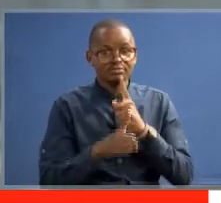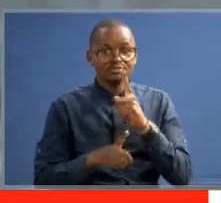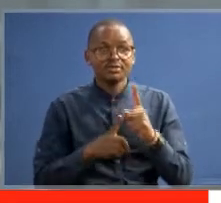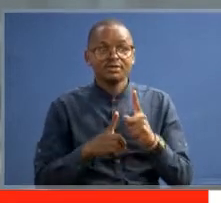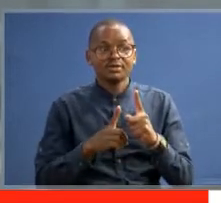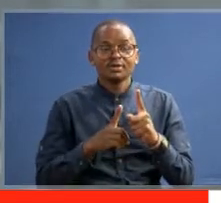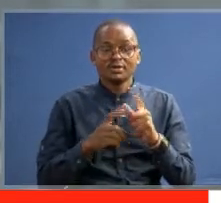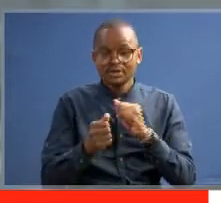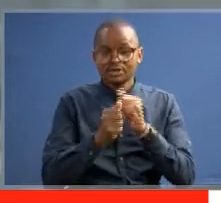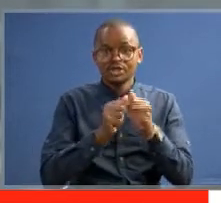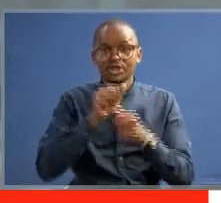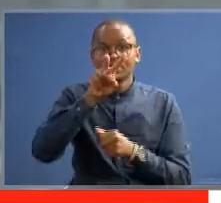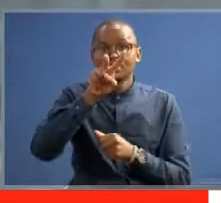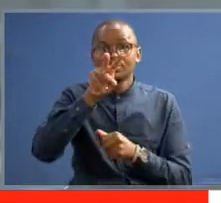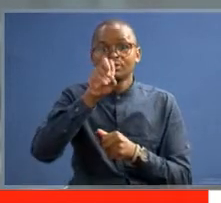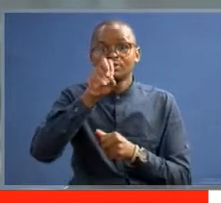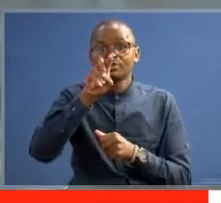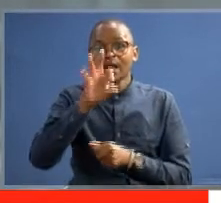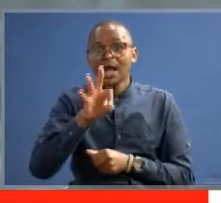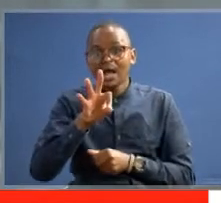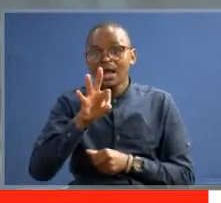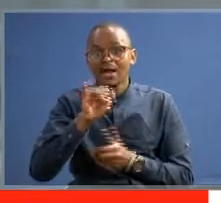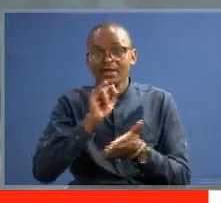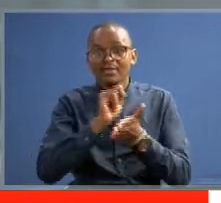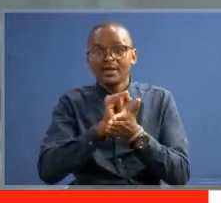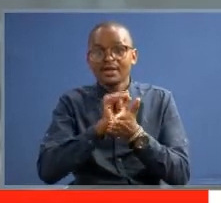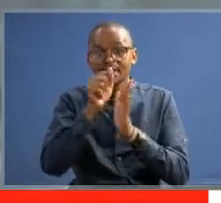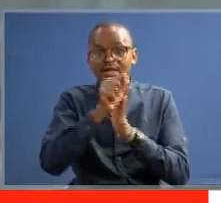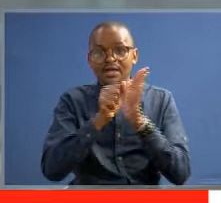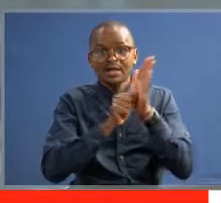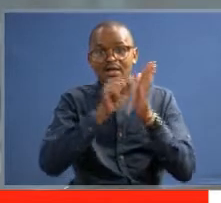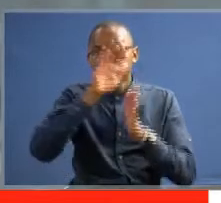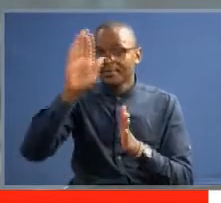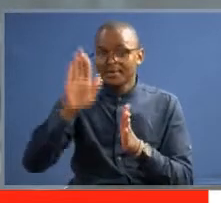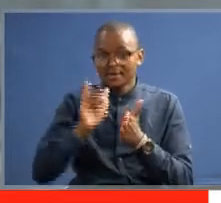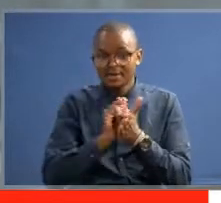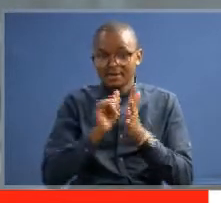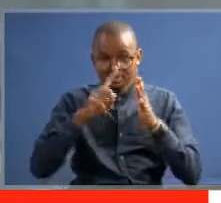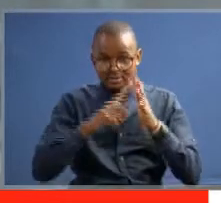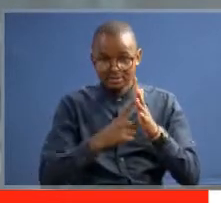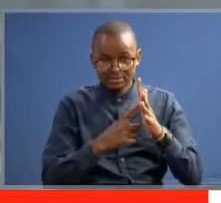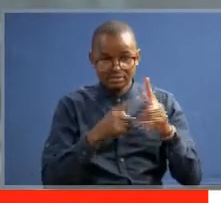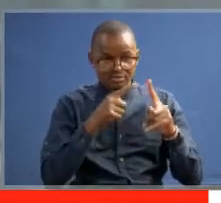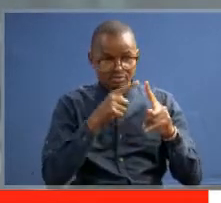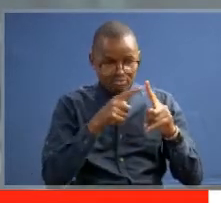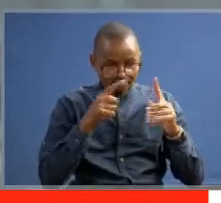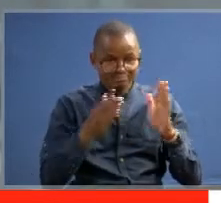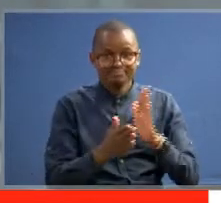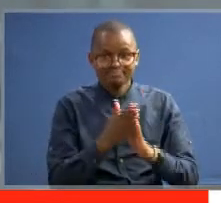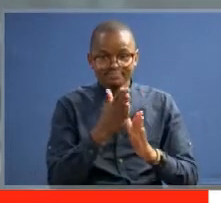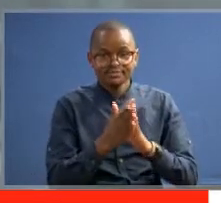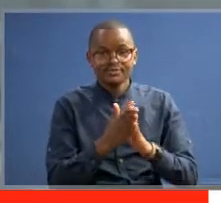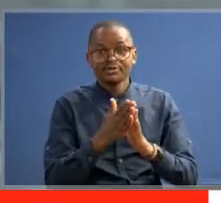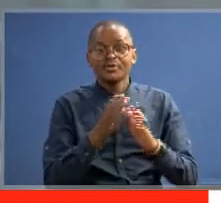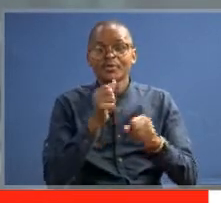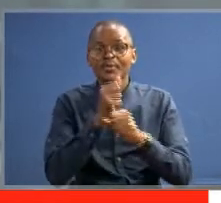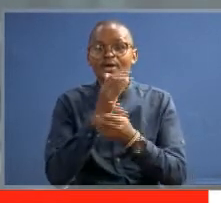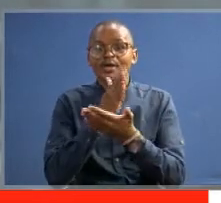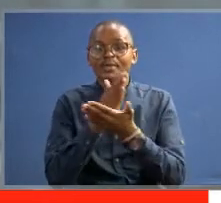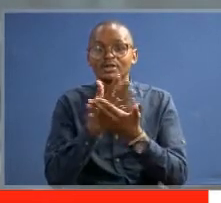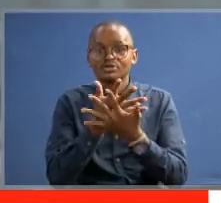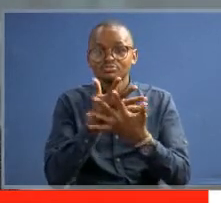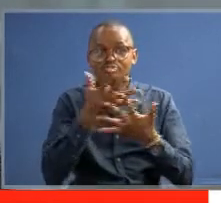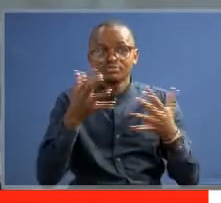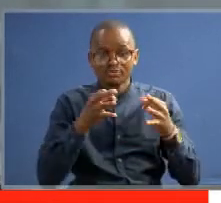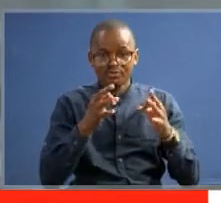the Sports Act of 2013, which is an act of parliament that was enacted to harness sports development and ensure that we have a smooth